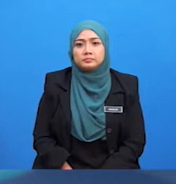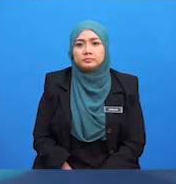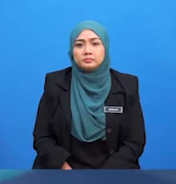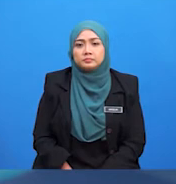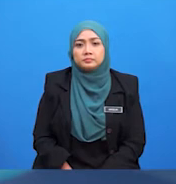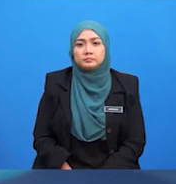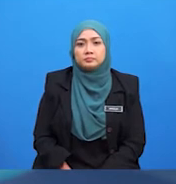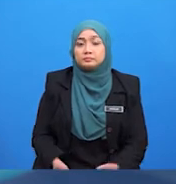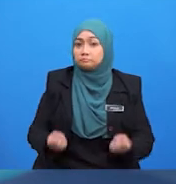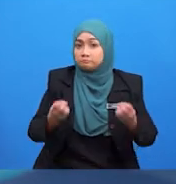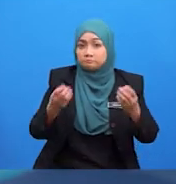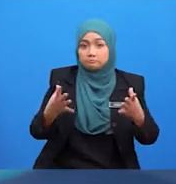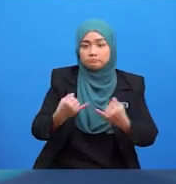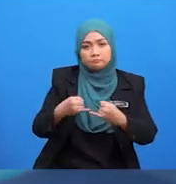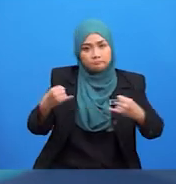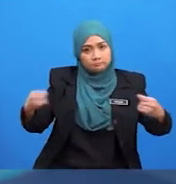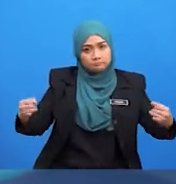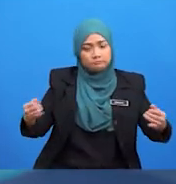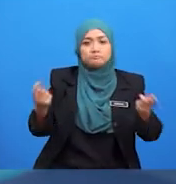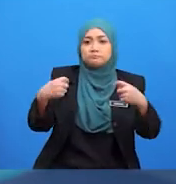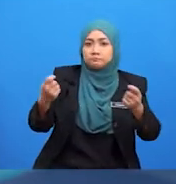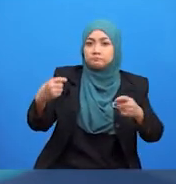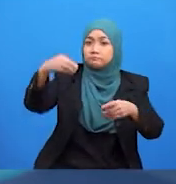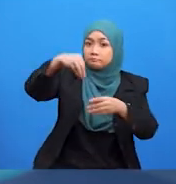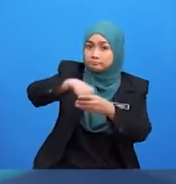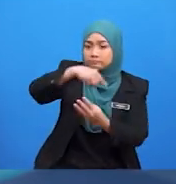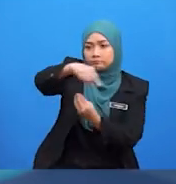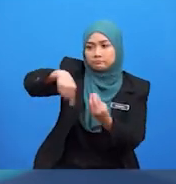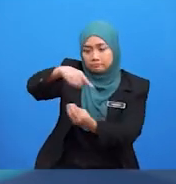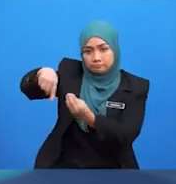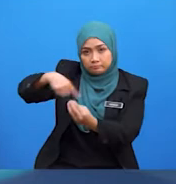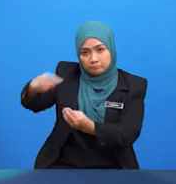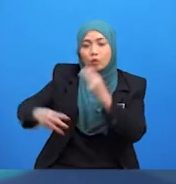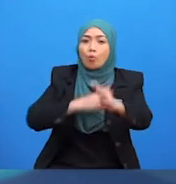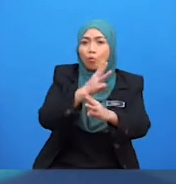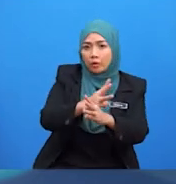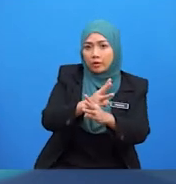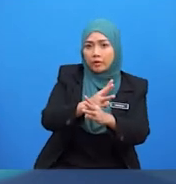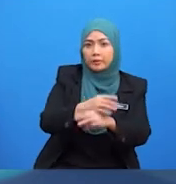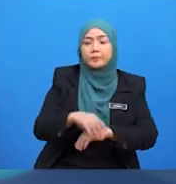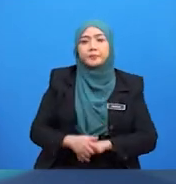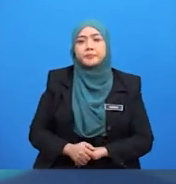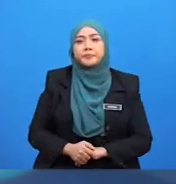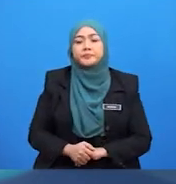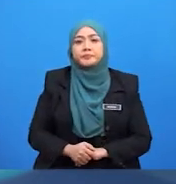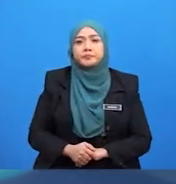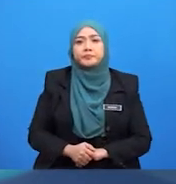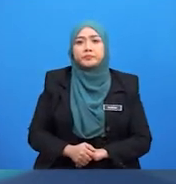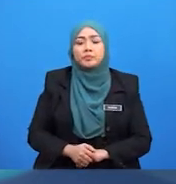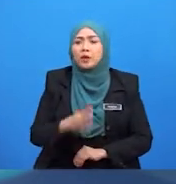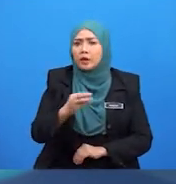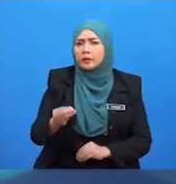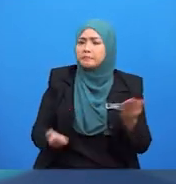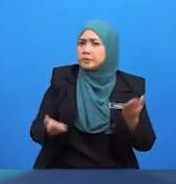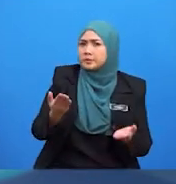since there are so many types of transportations around the world that could be described in numerous ways